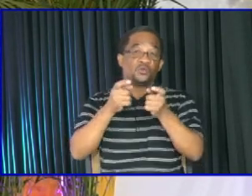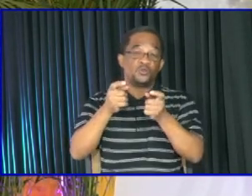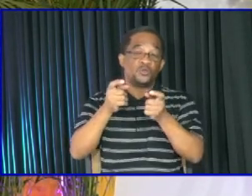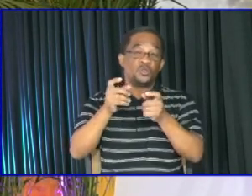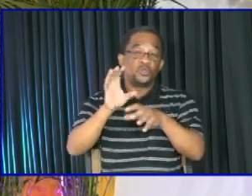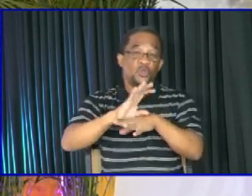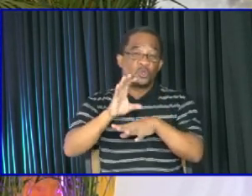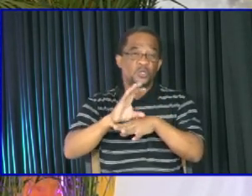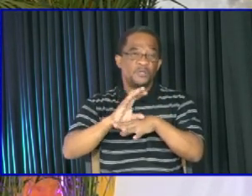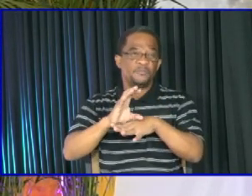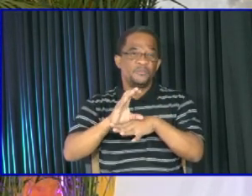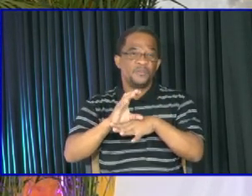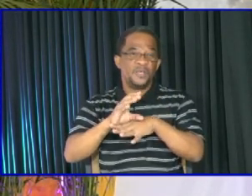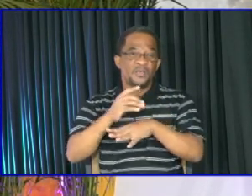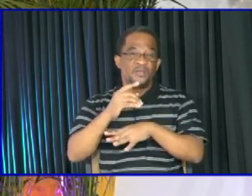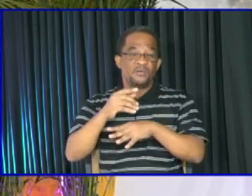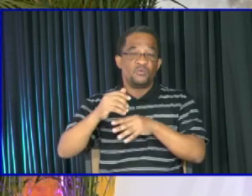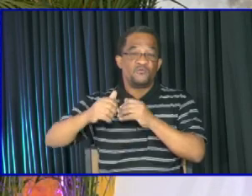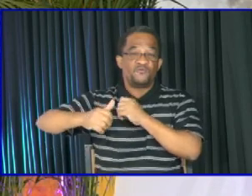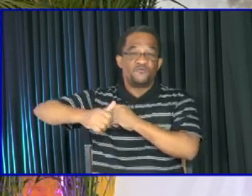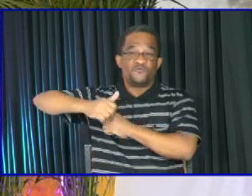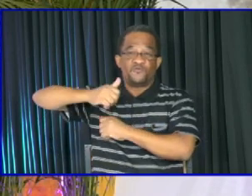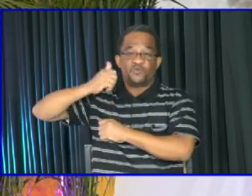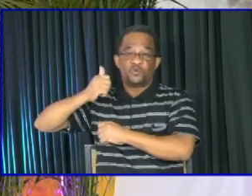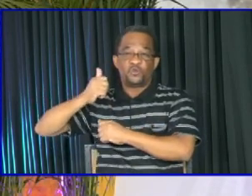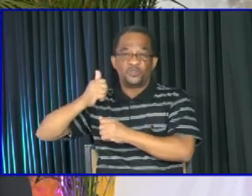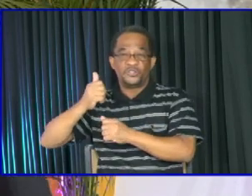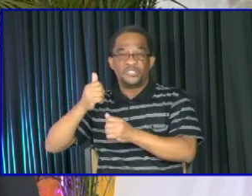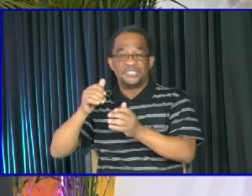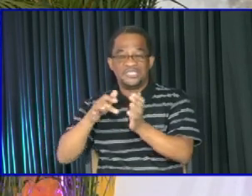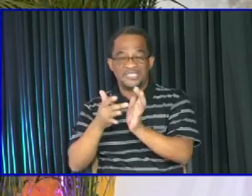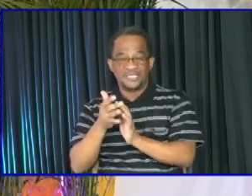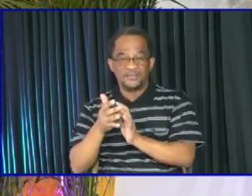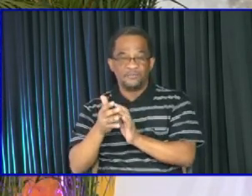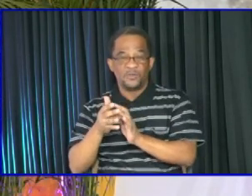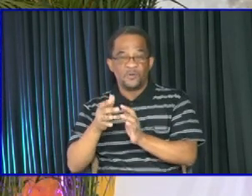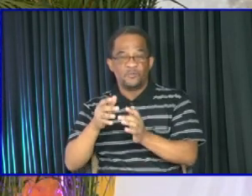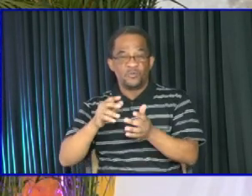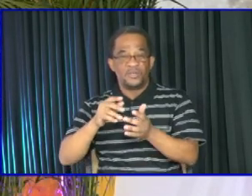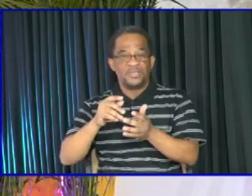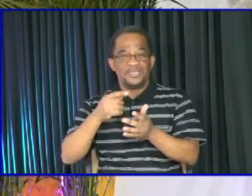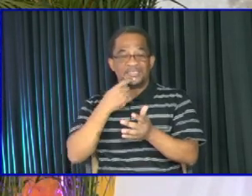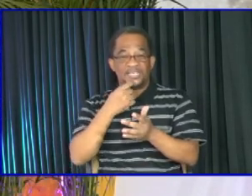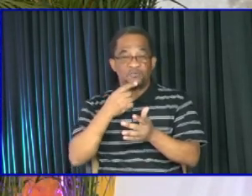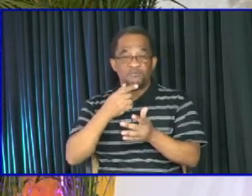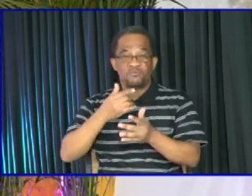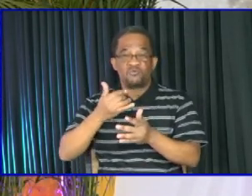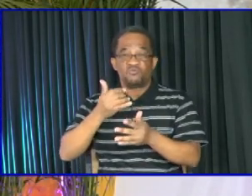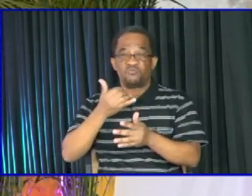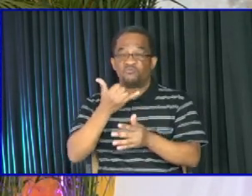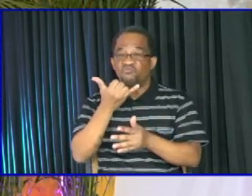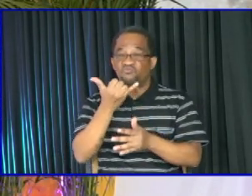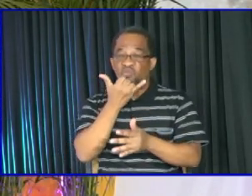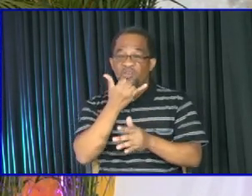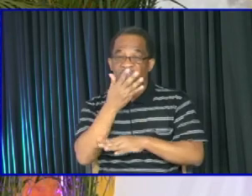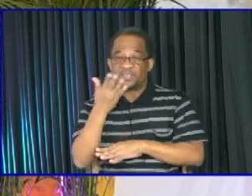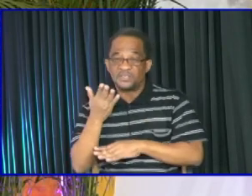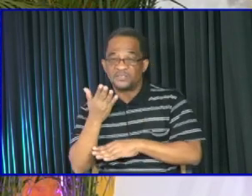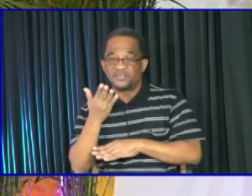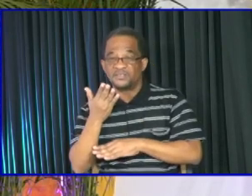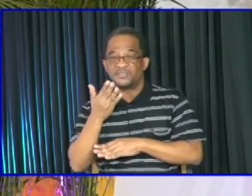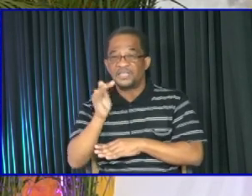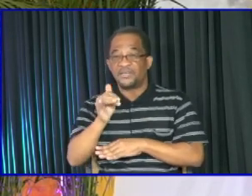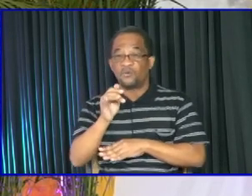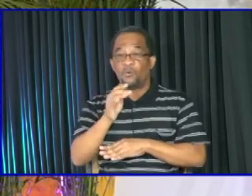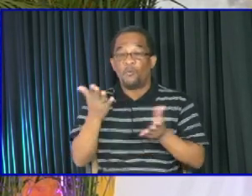are condemning Jesus, going contrary to his word? Could it be that we have church leaders who